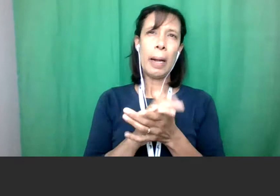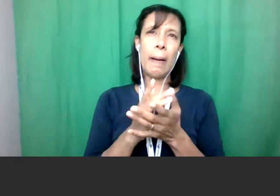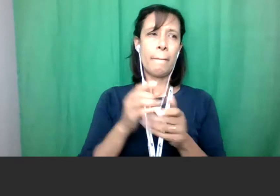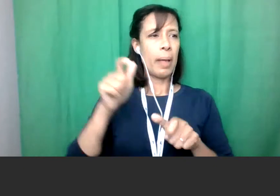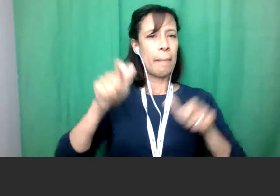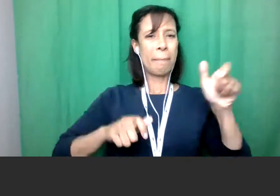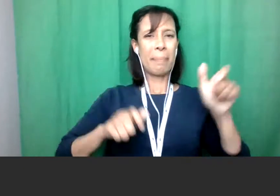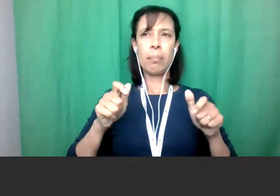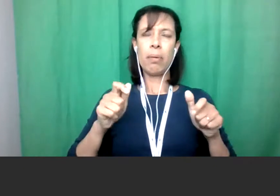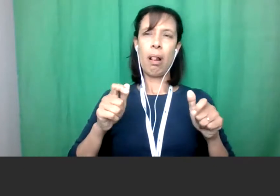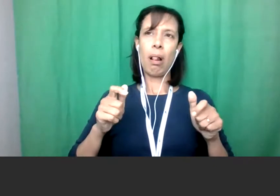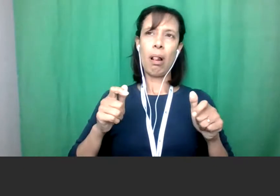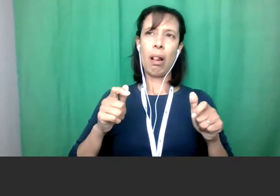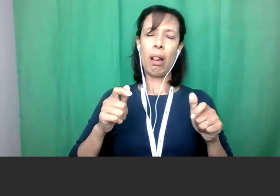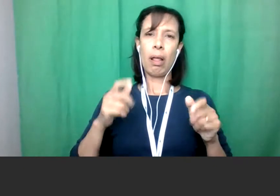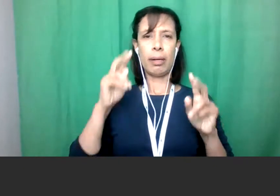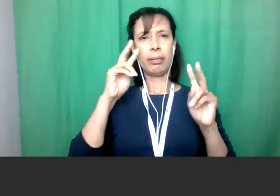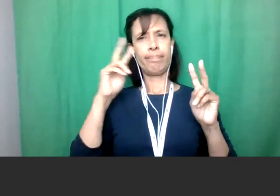your research. It's a really